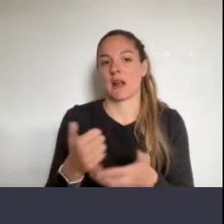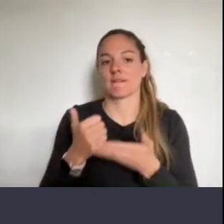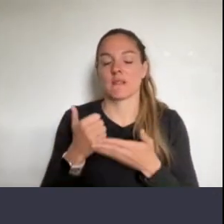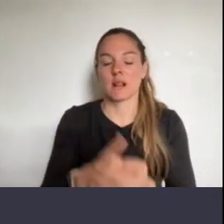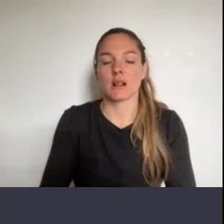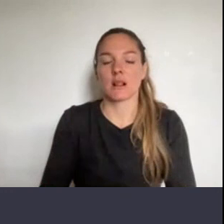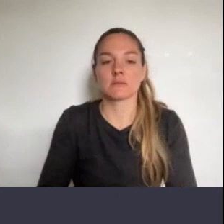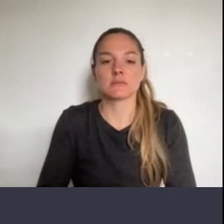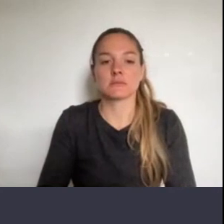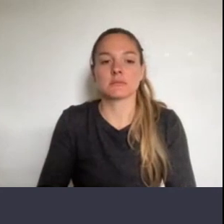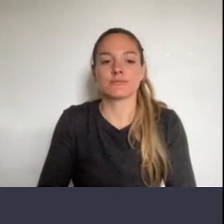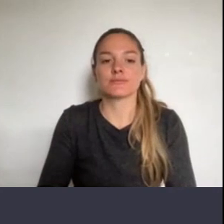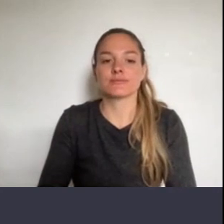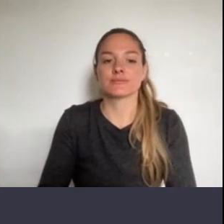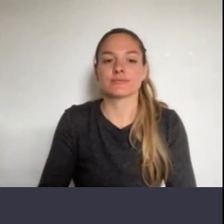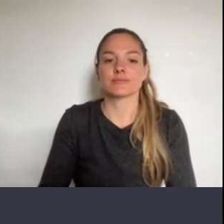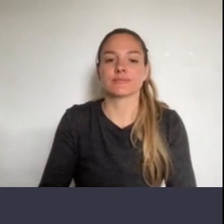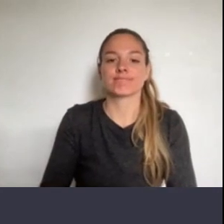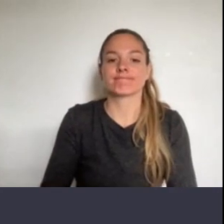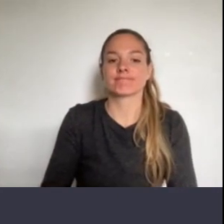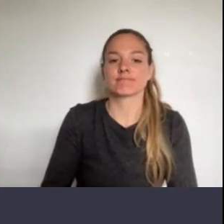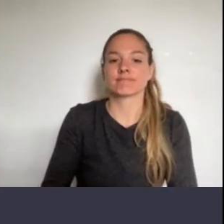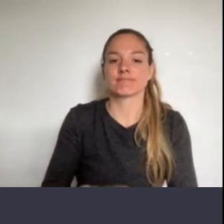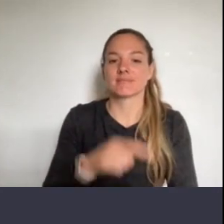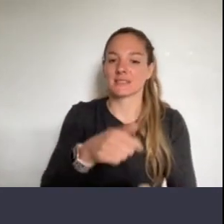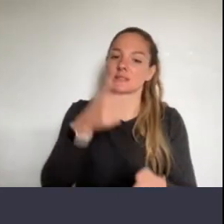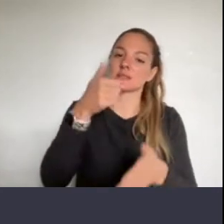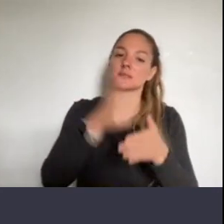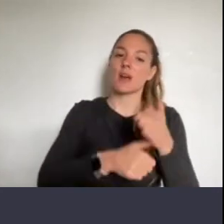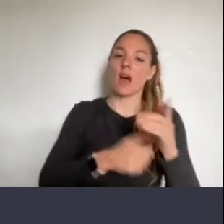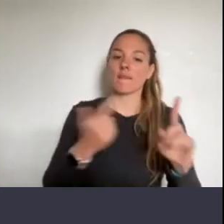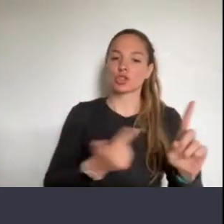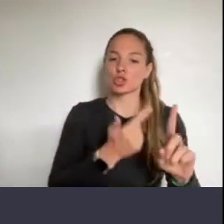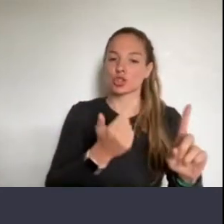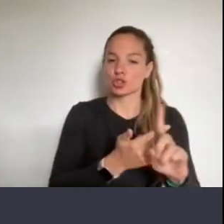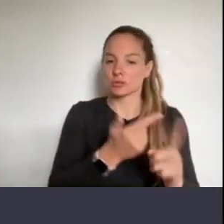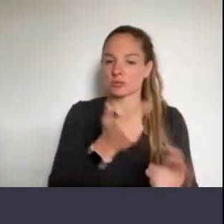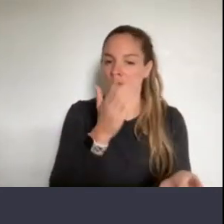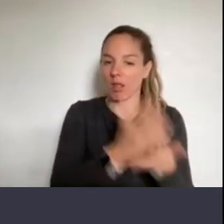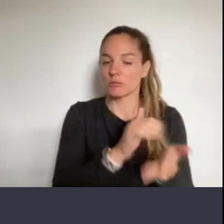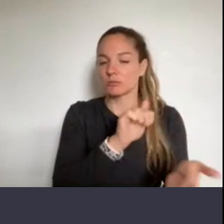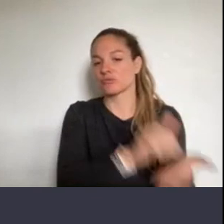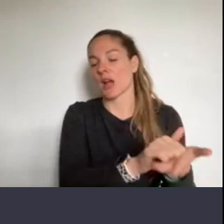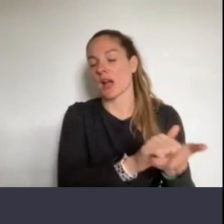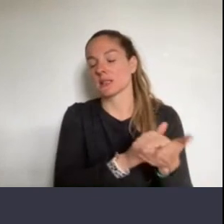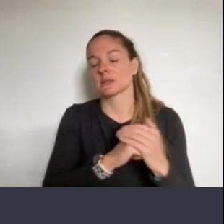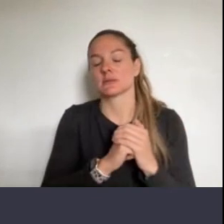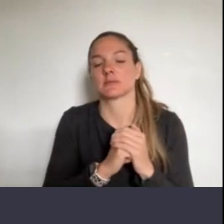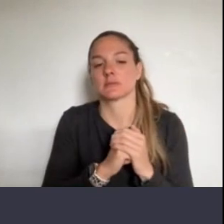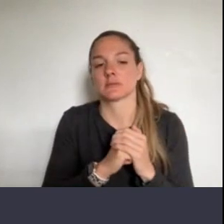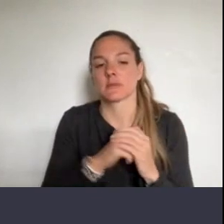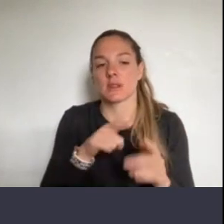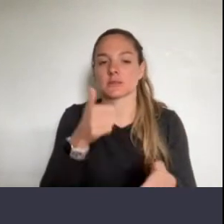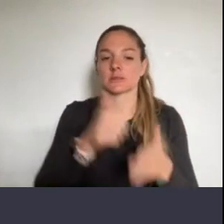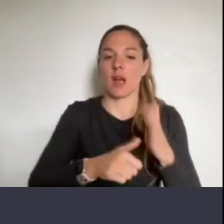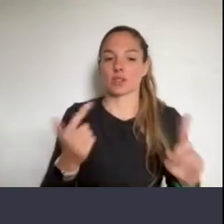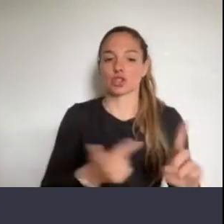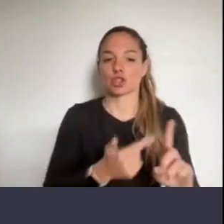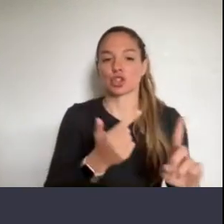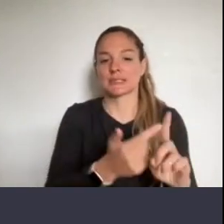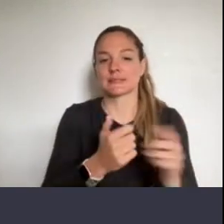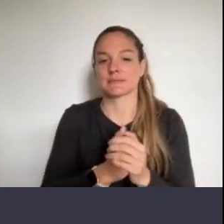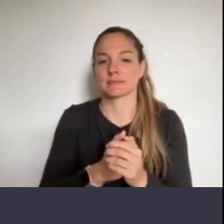Someone said there, this is a start. Absolutely, it's the start of a journey, this, isn't it? It's not the end by any means. Lots of work about